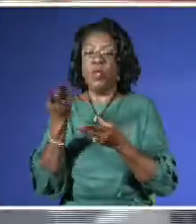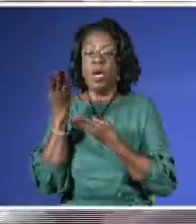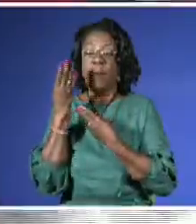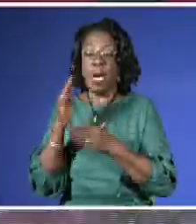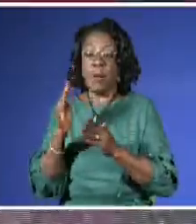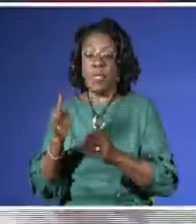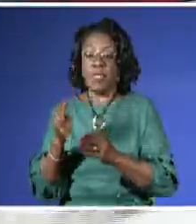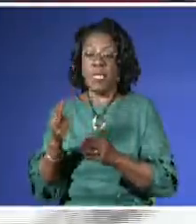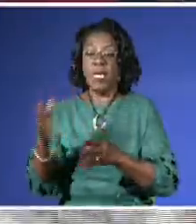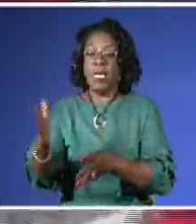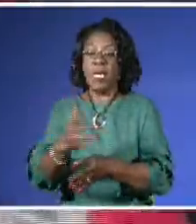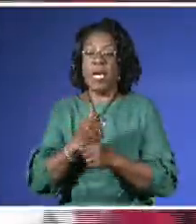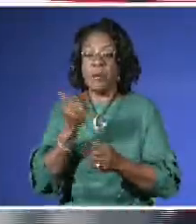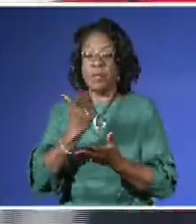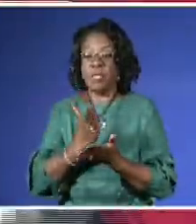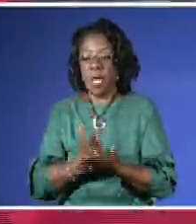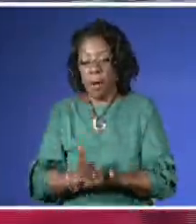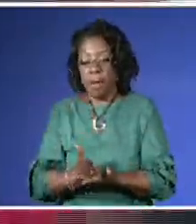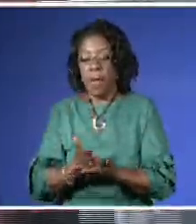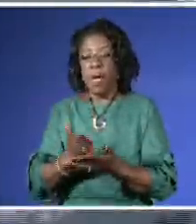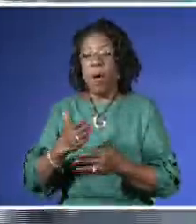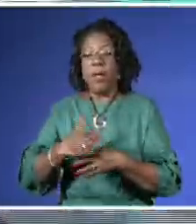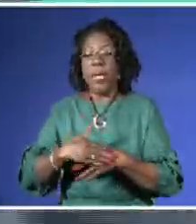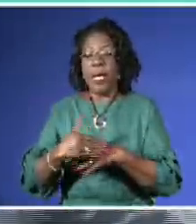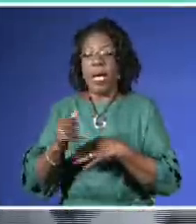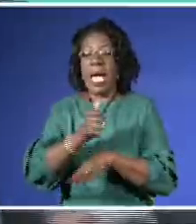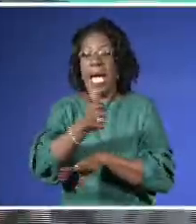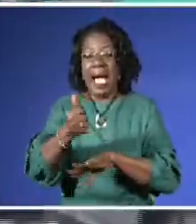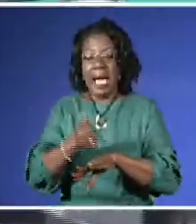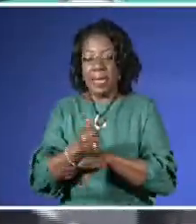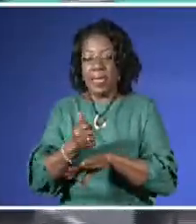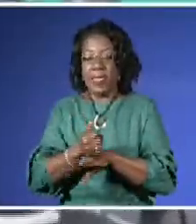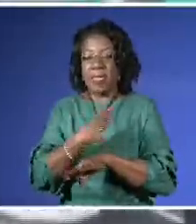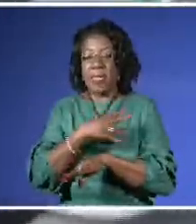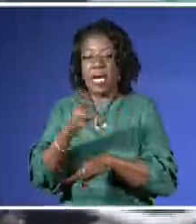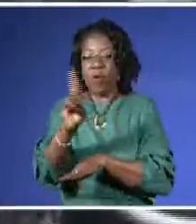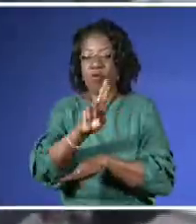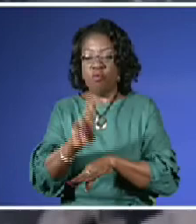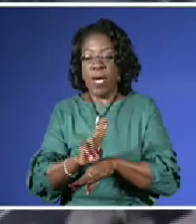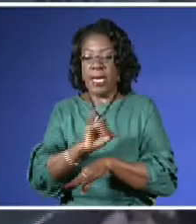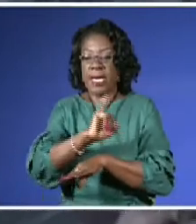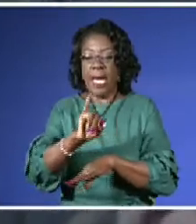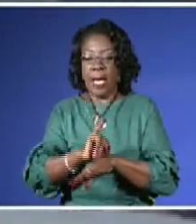than 150 migrants captured. Today, the Department of Immigration responding to